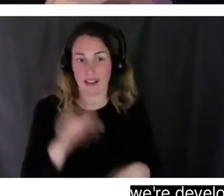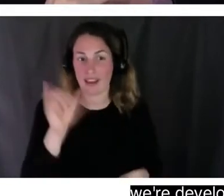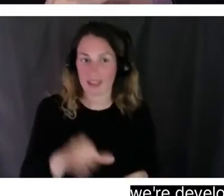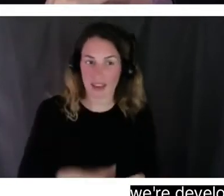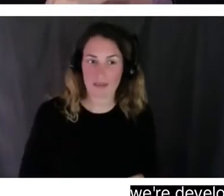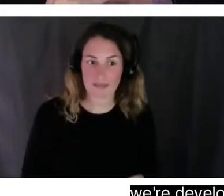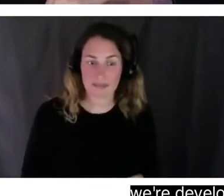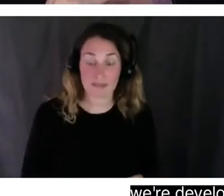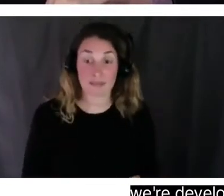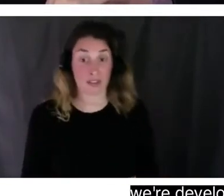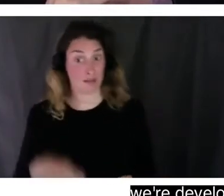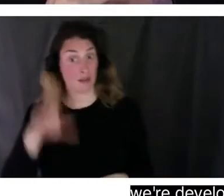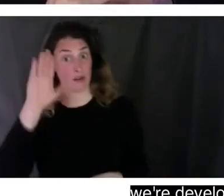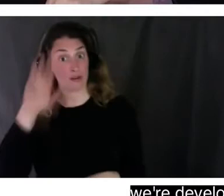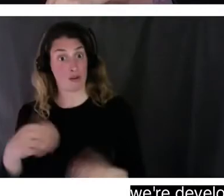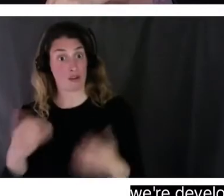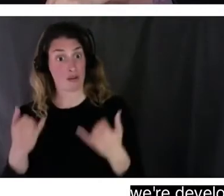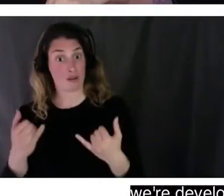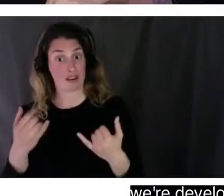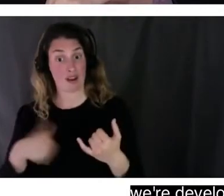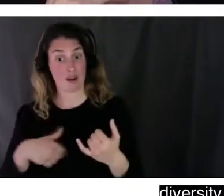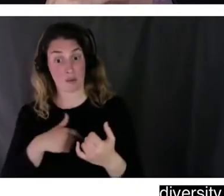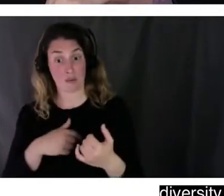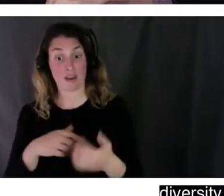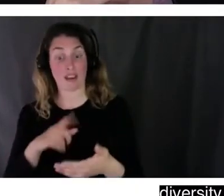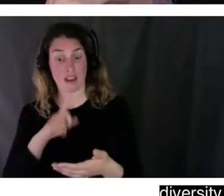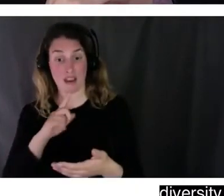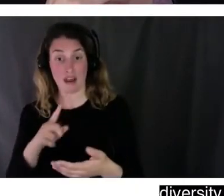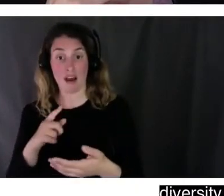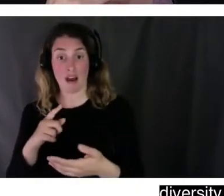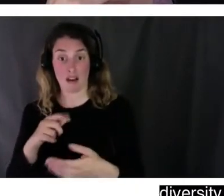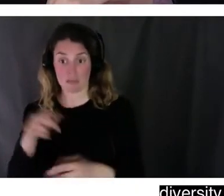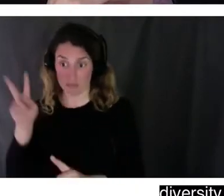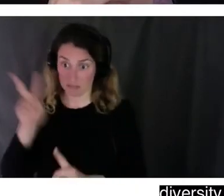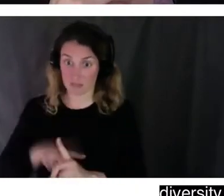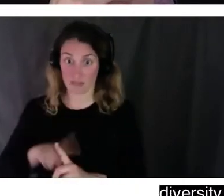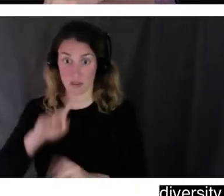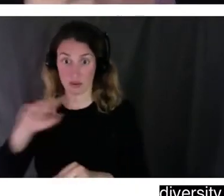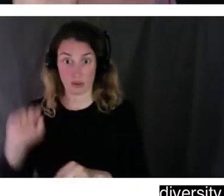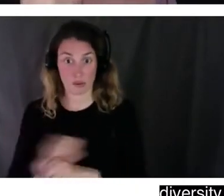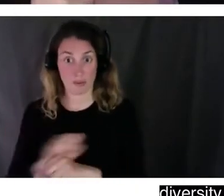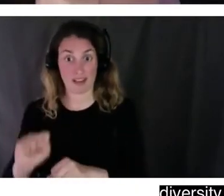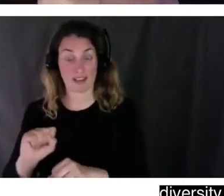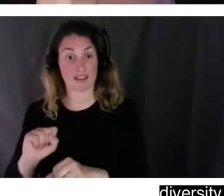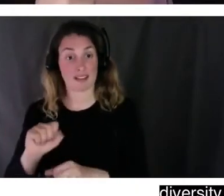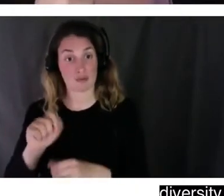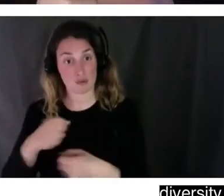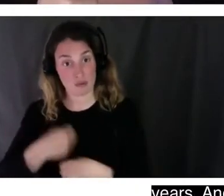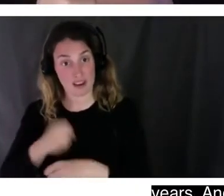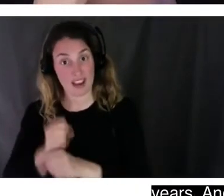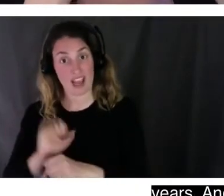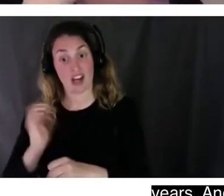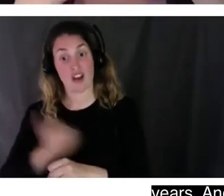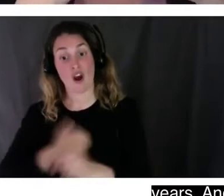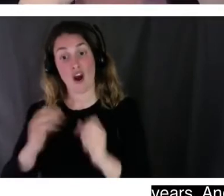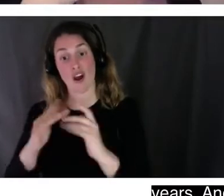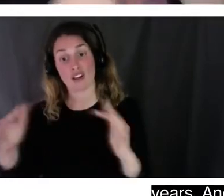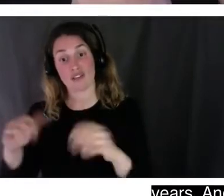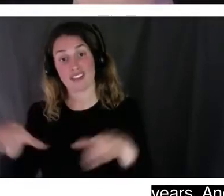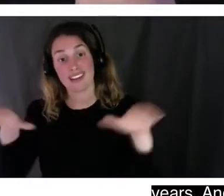developing, putting pen to paper on our diversity action plan for the next 3